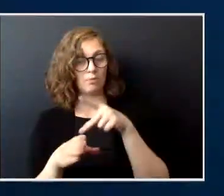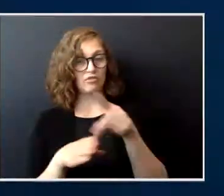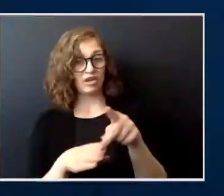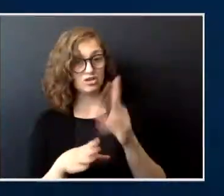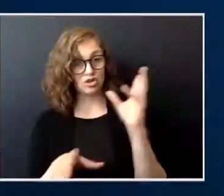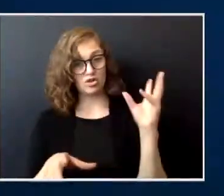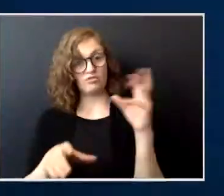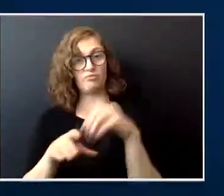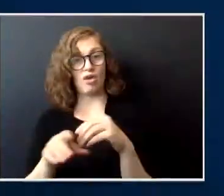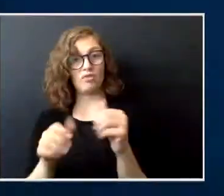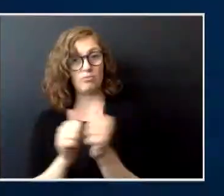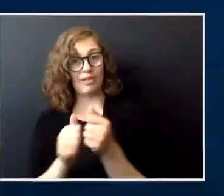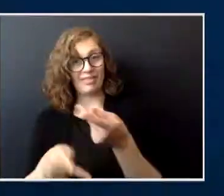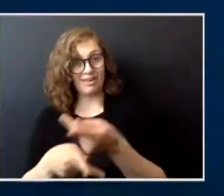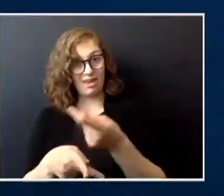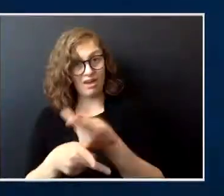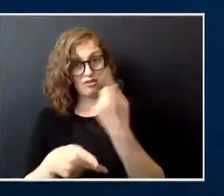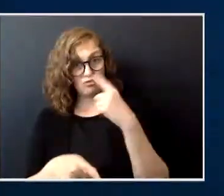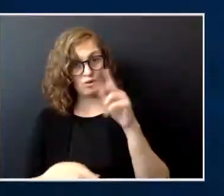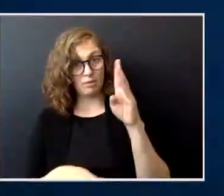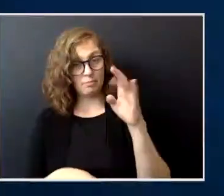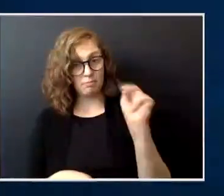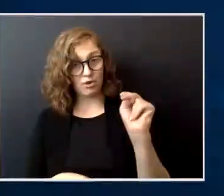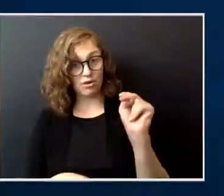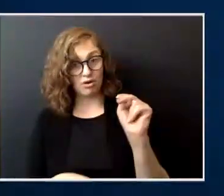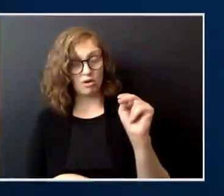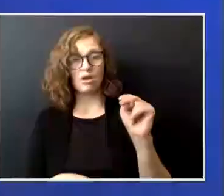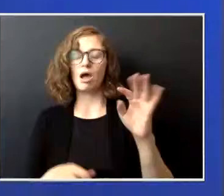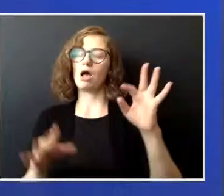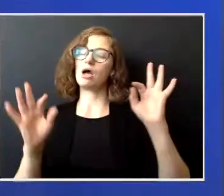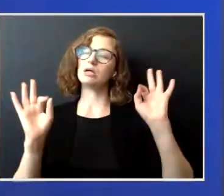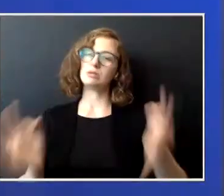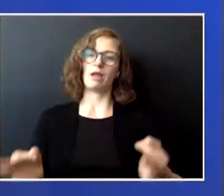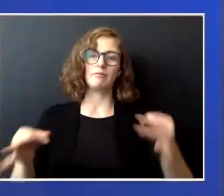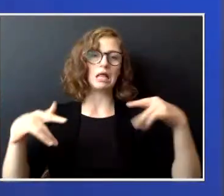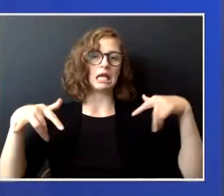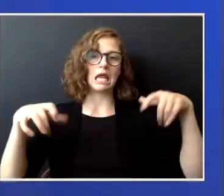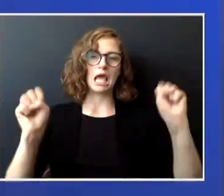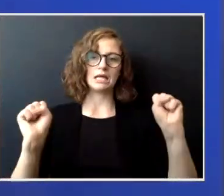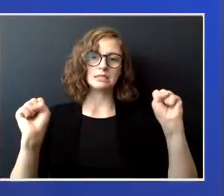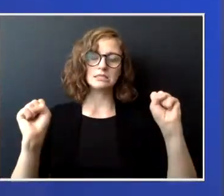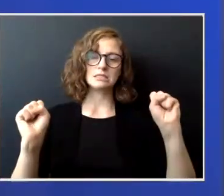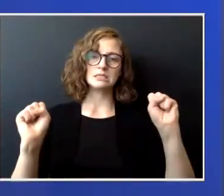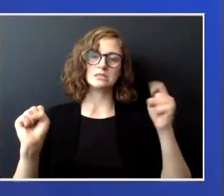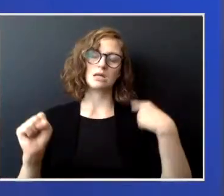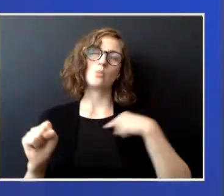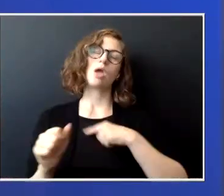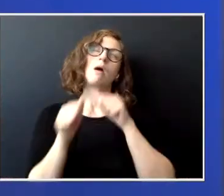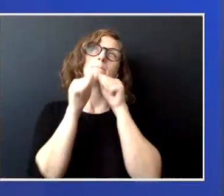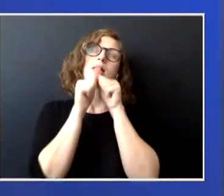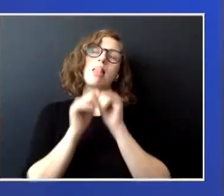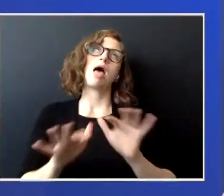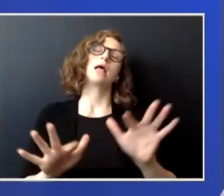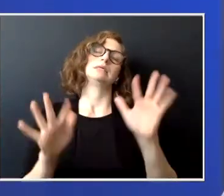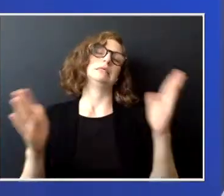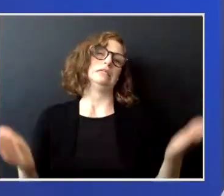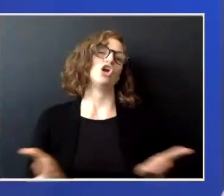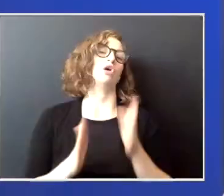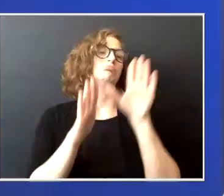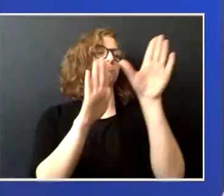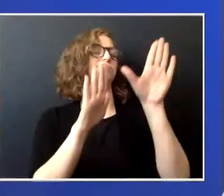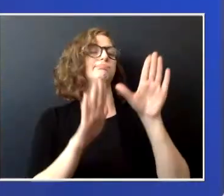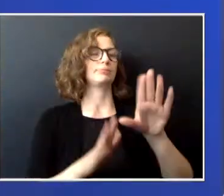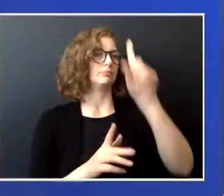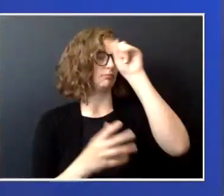for burn patients. Absolutely. We are so blessed here to have great mental health support. We